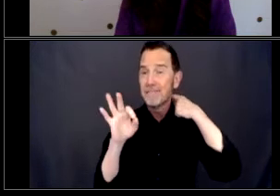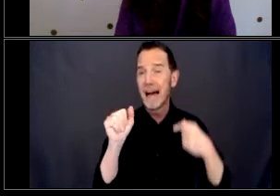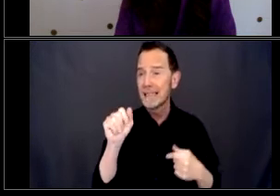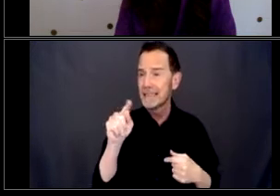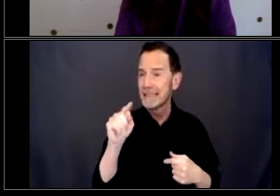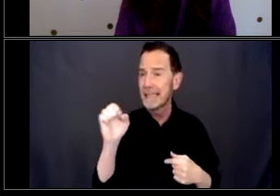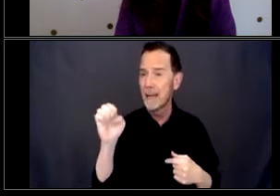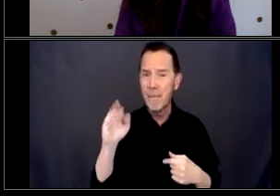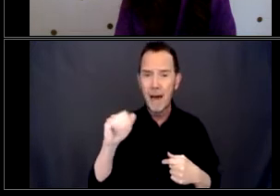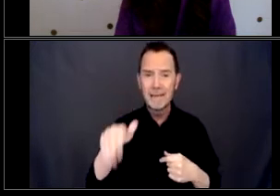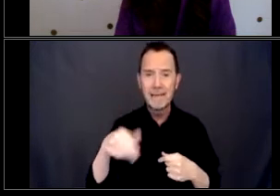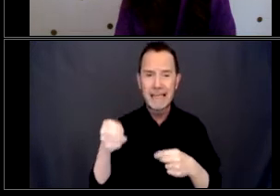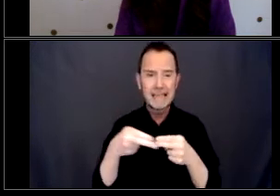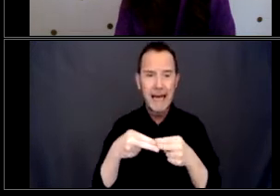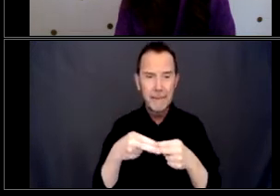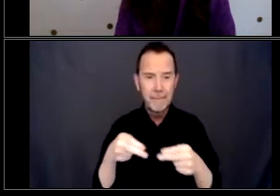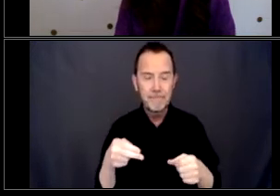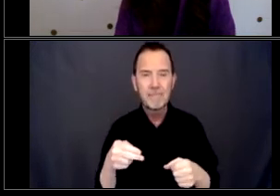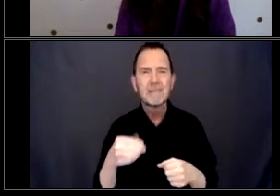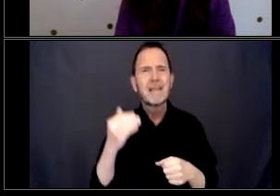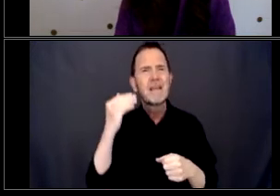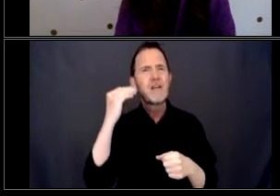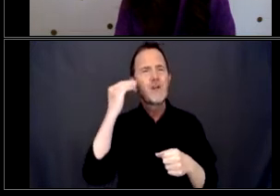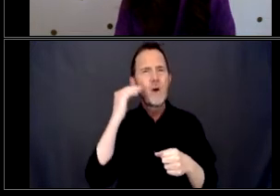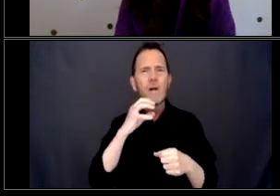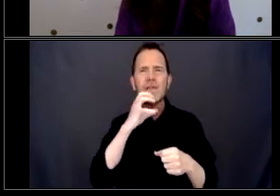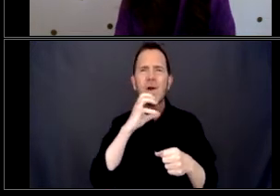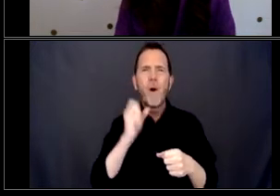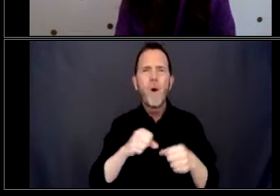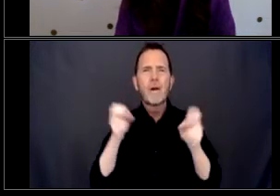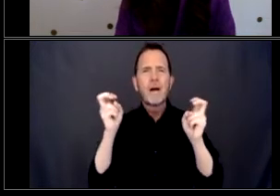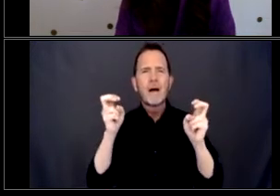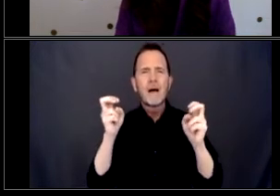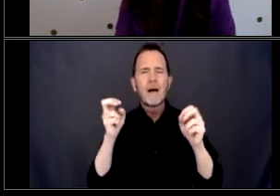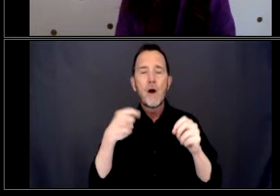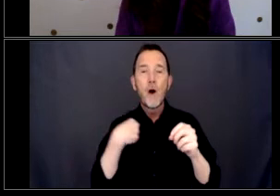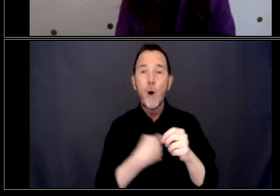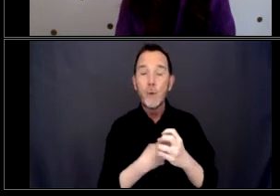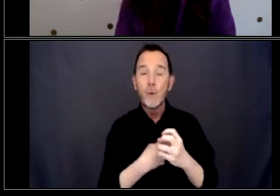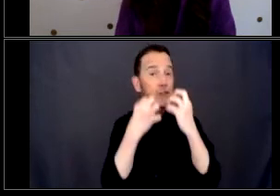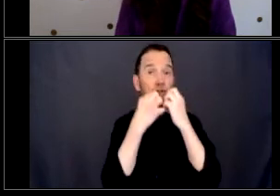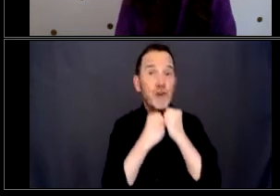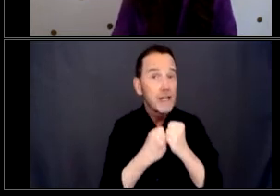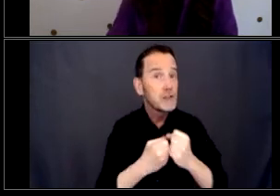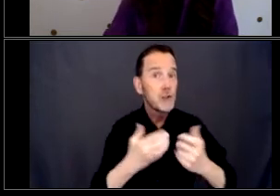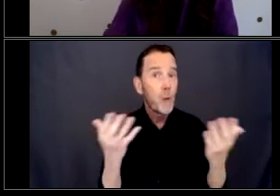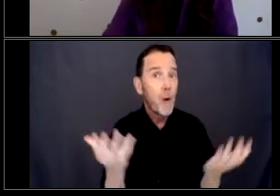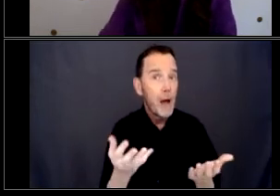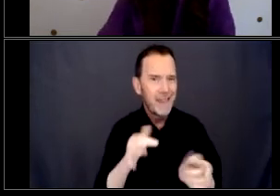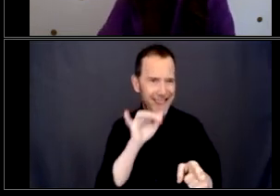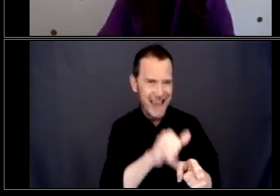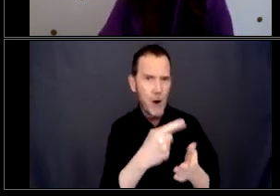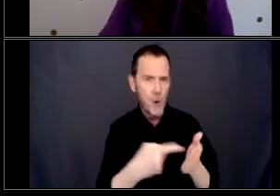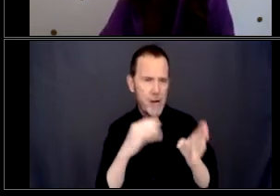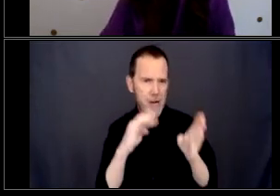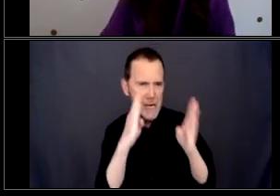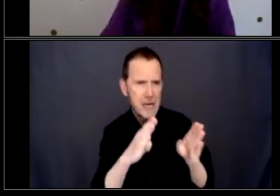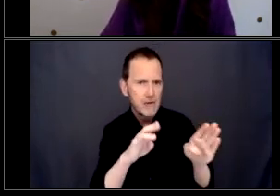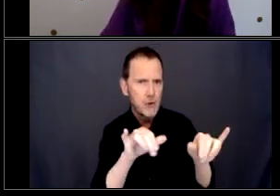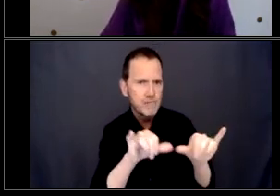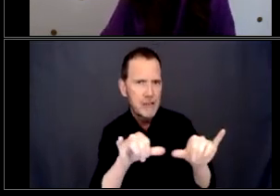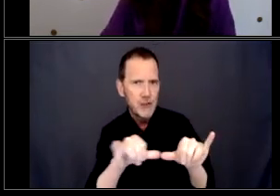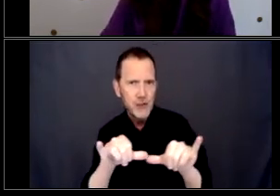adage. I'm wondering, what are the metrics that your organizations use to measure progress? And less about the